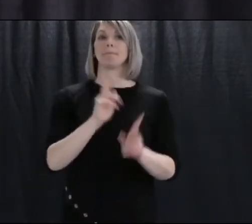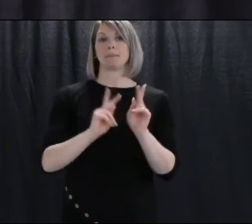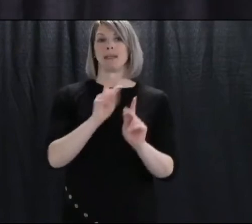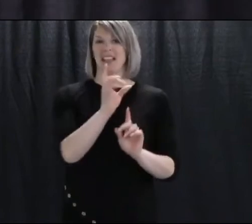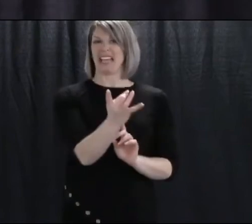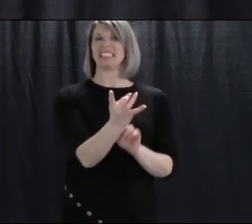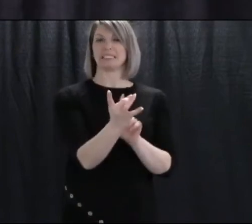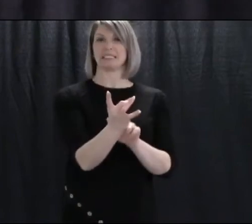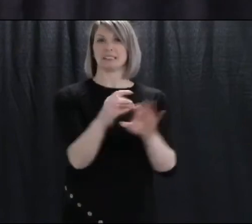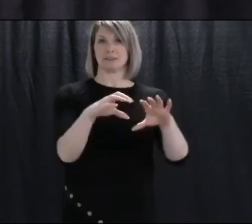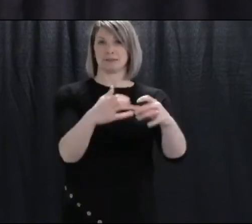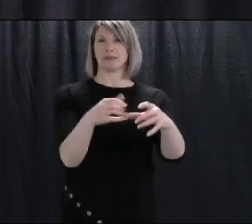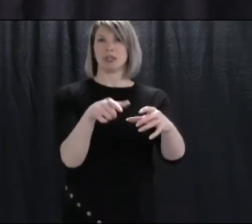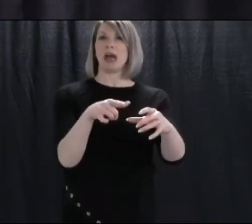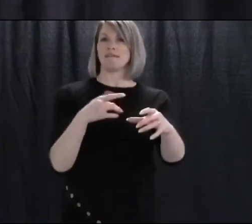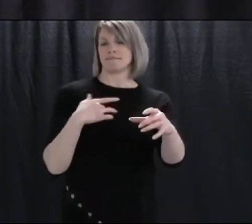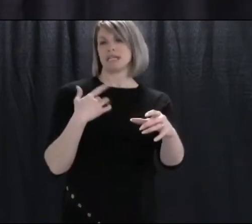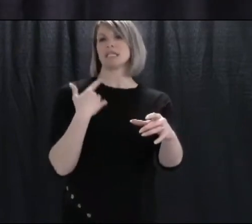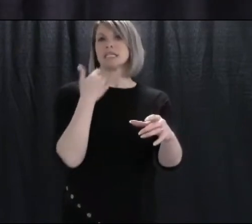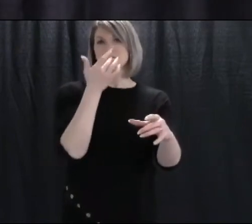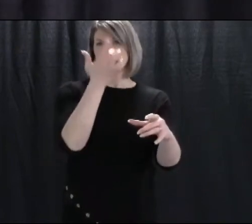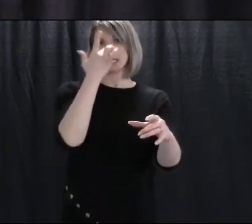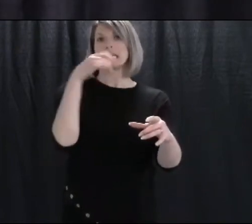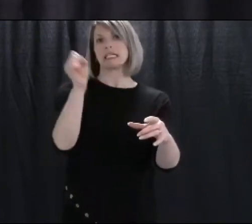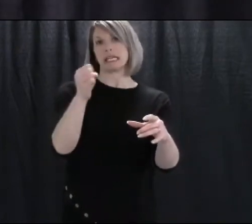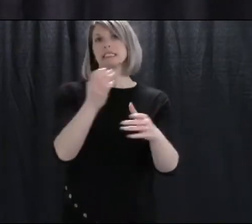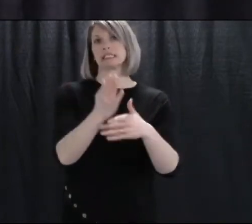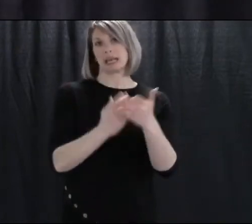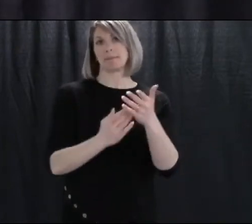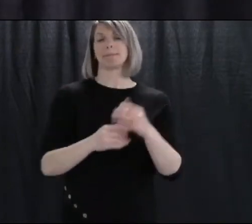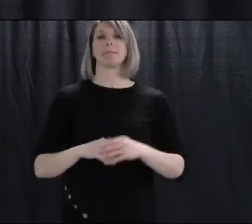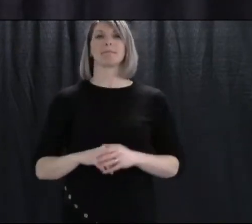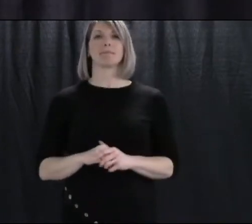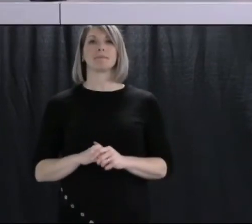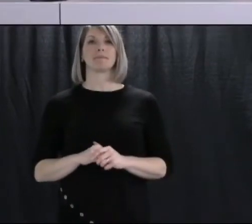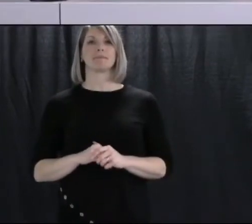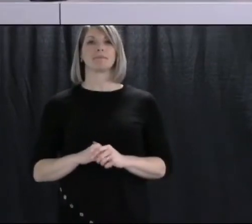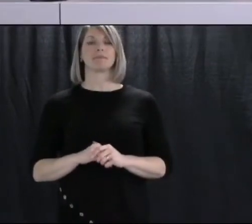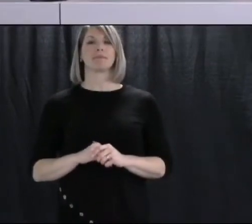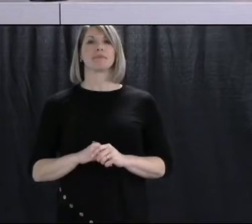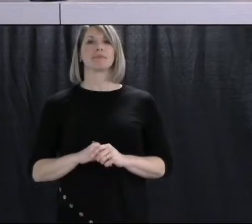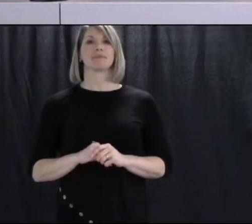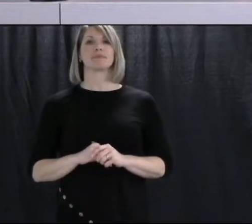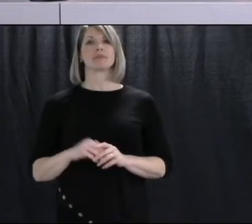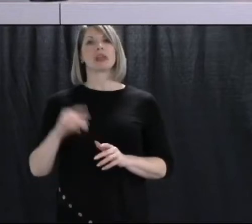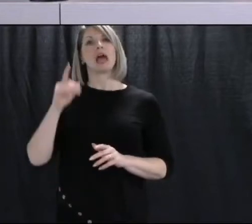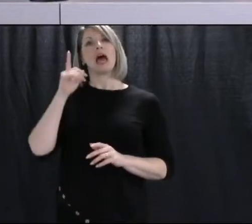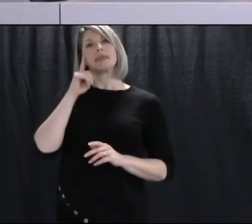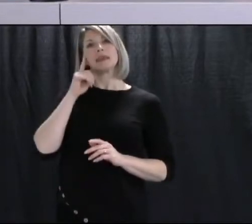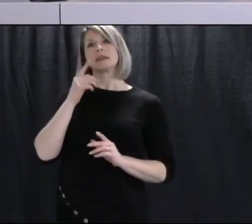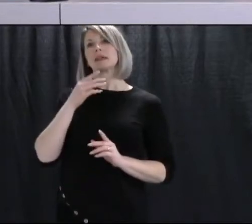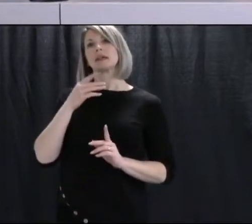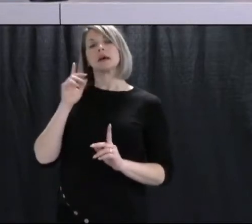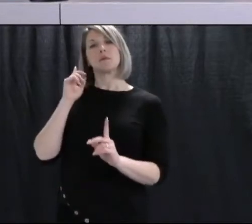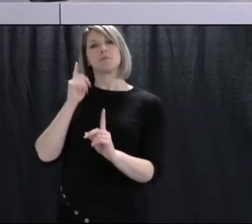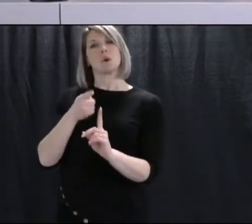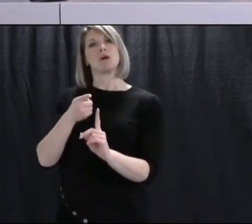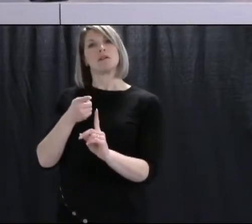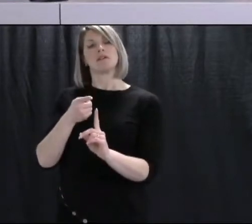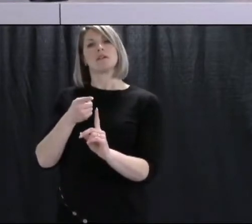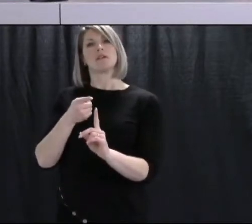in that group of 8. I think the message here, as the Chief Medical Officer just mentioned, when you just look